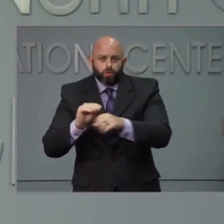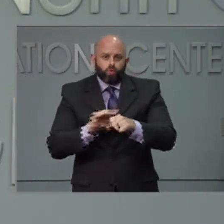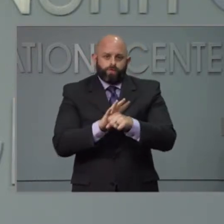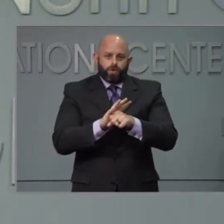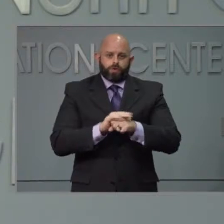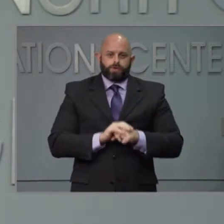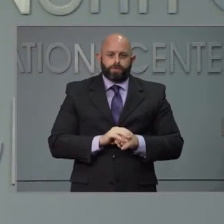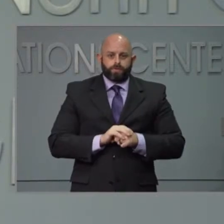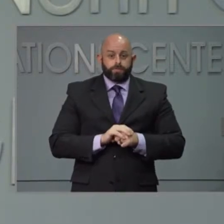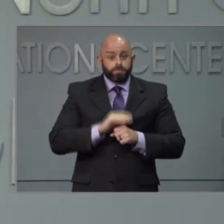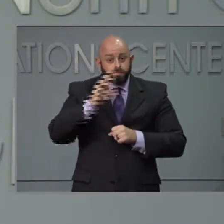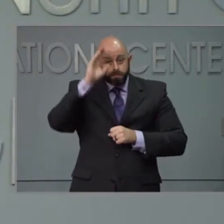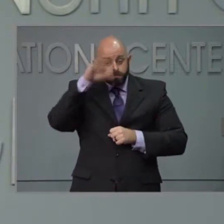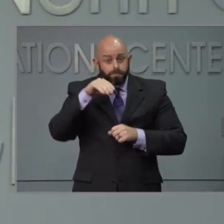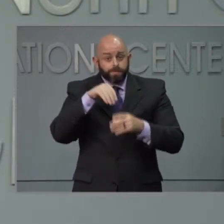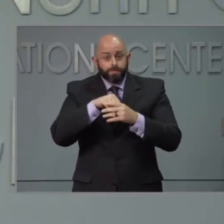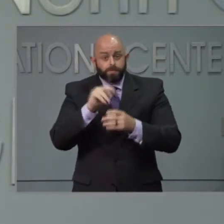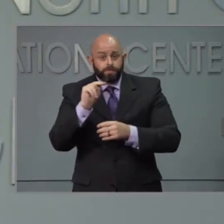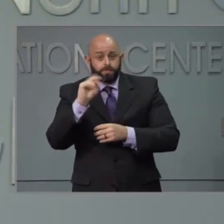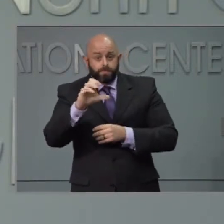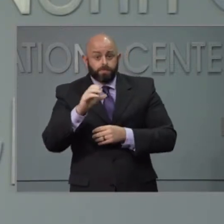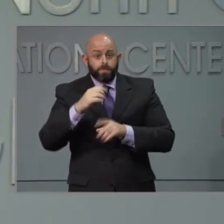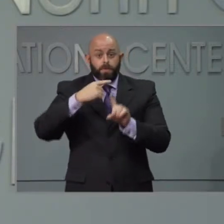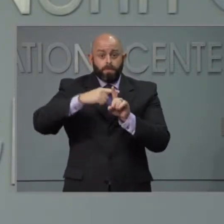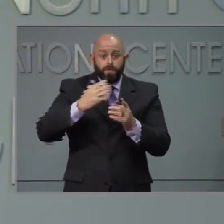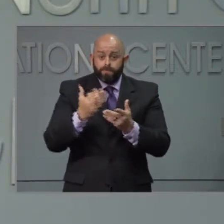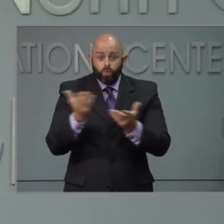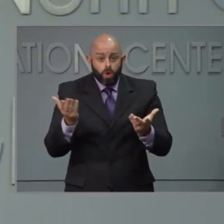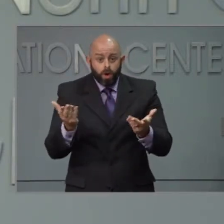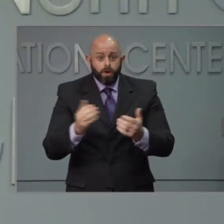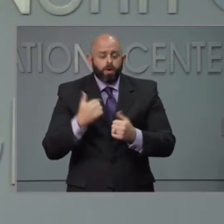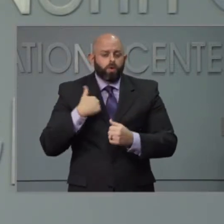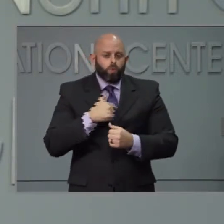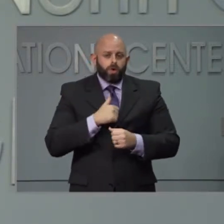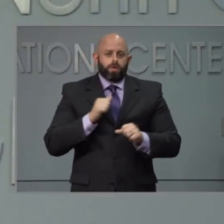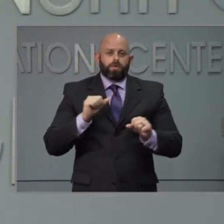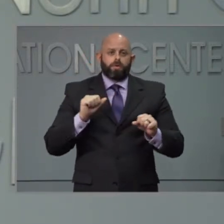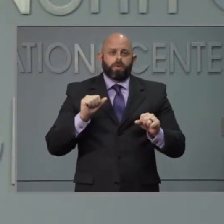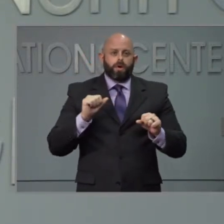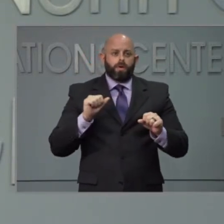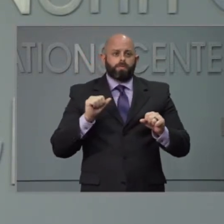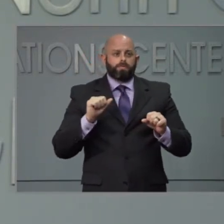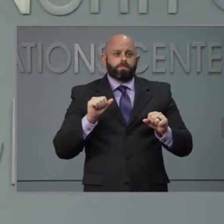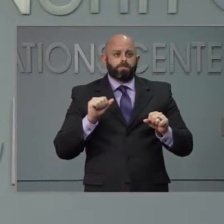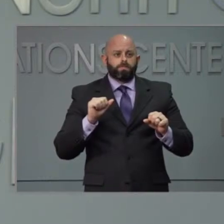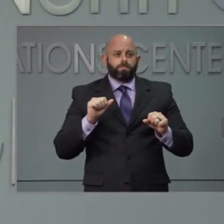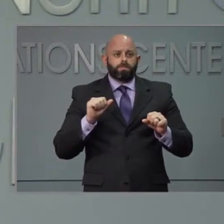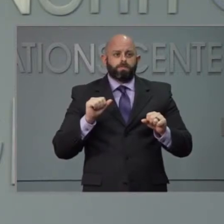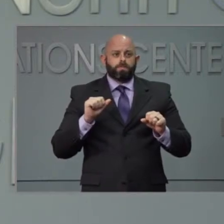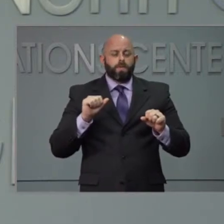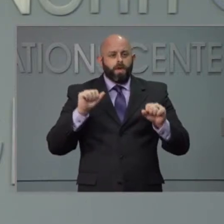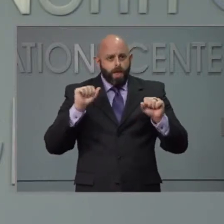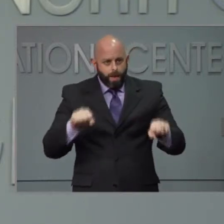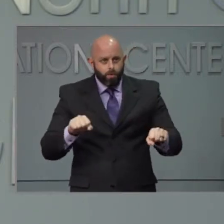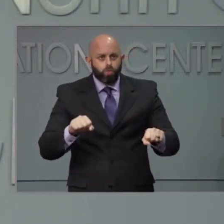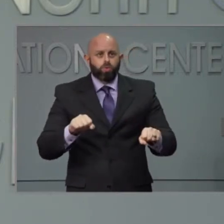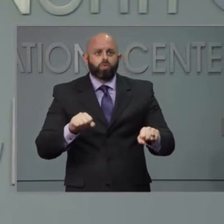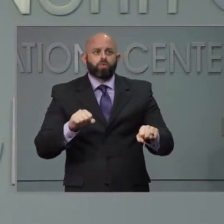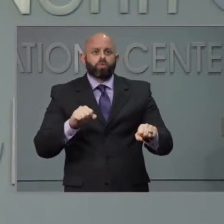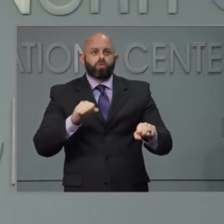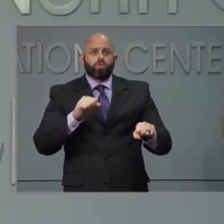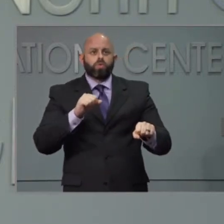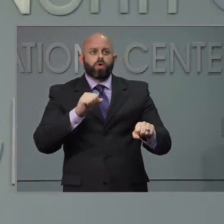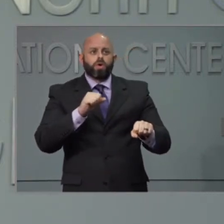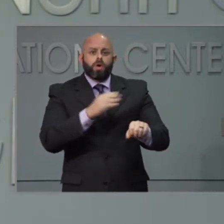our state is that we have been able to do a little better in